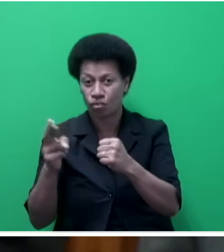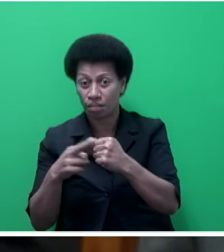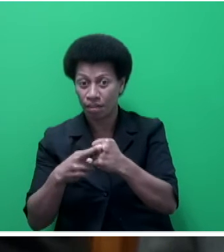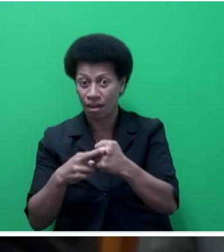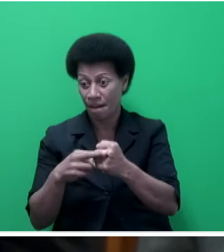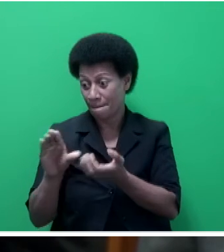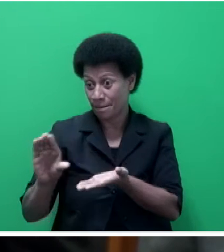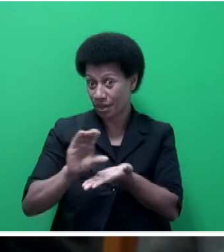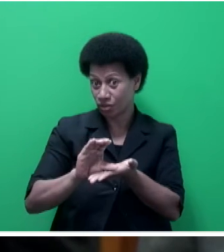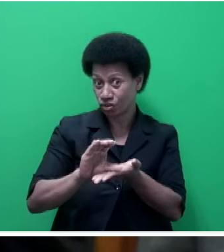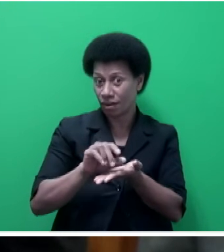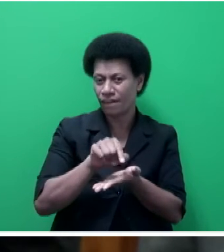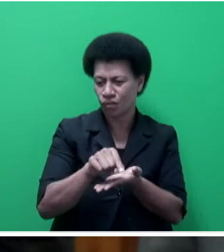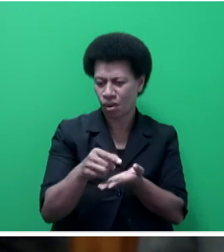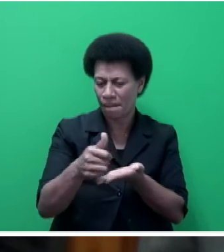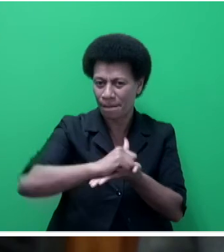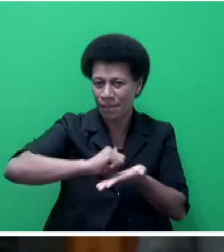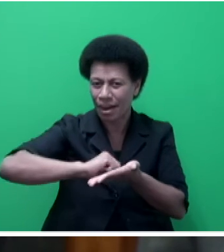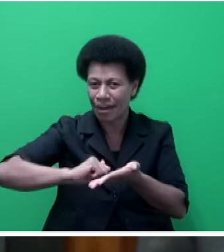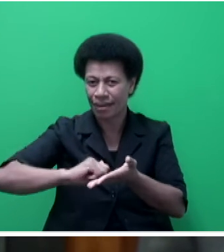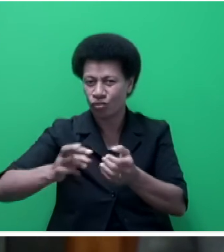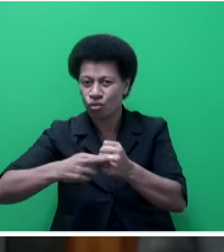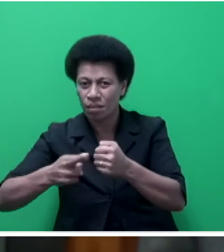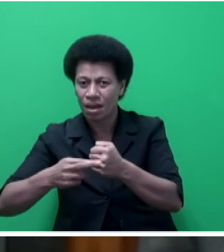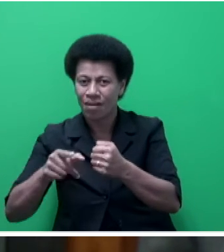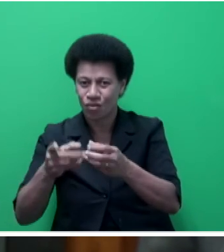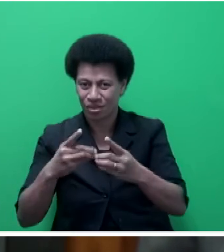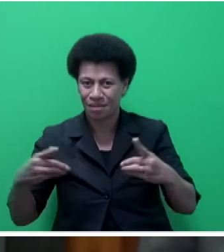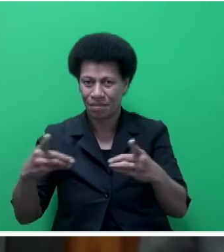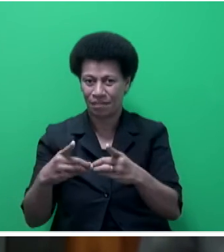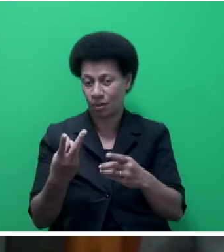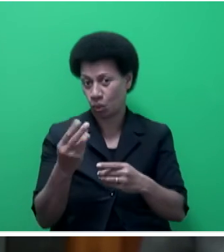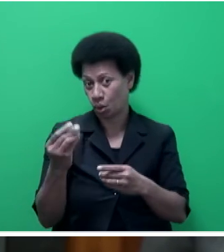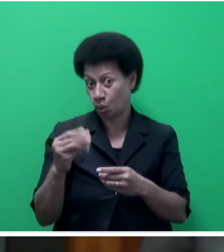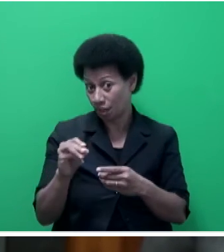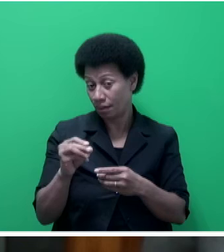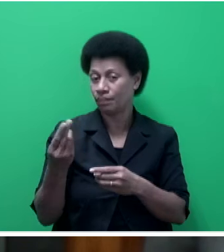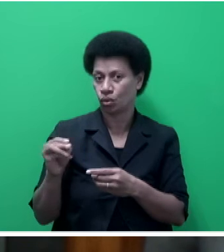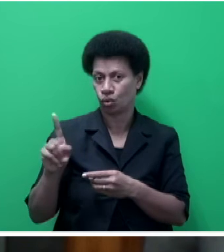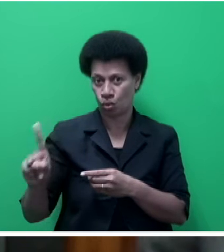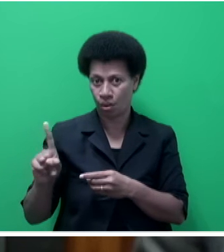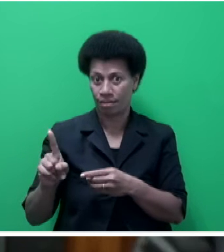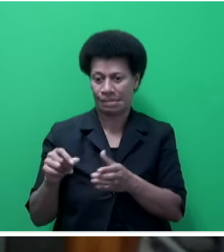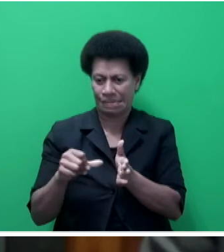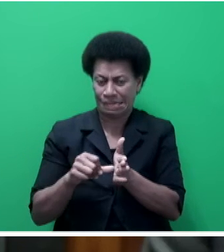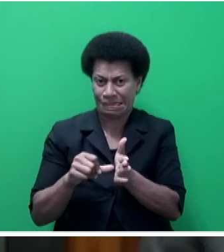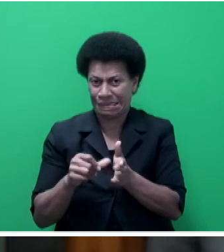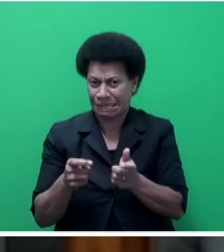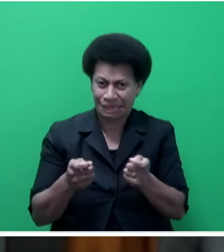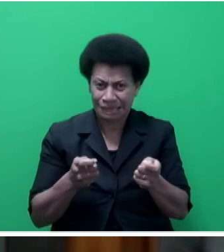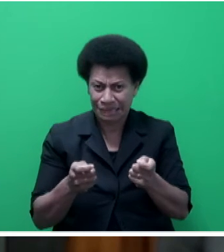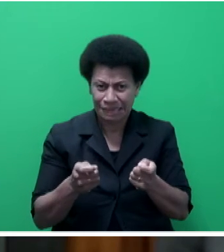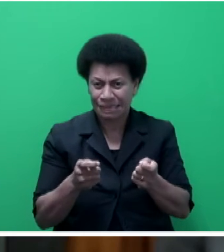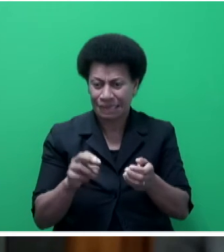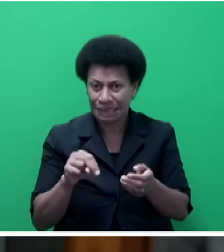to purchase and repair equipment and appliances for the department. 2020 and 2021 have been particularly difficult in getting the medical equipment and appliances